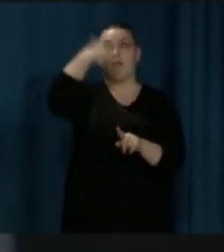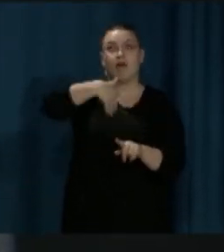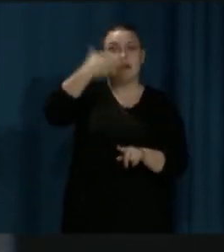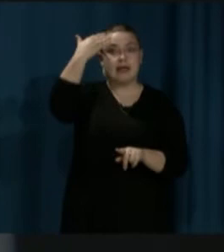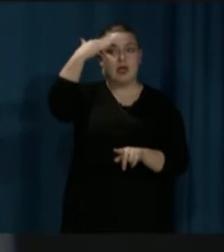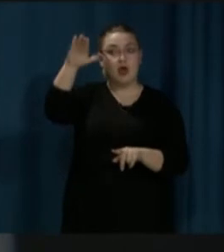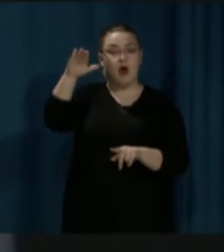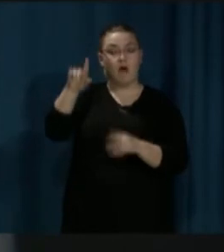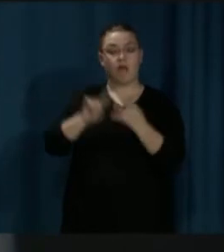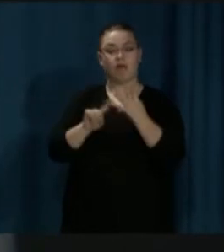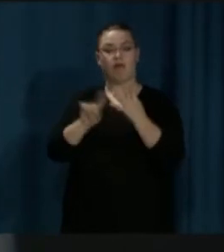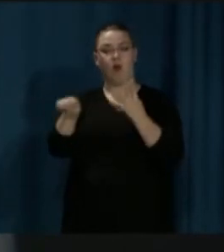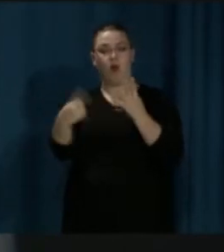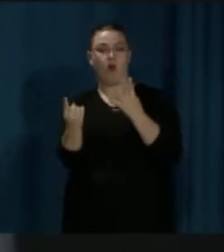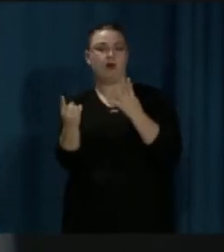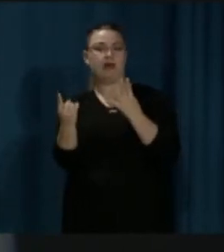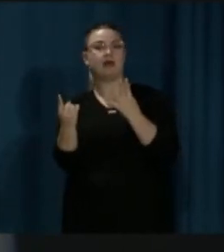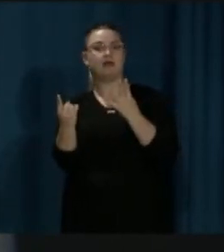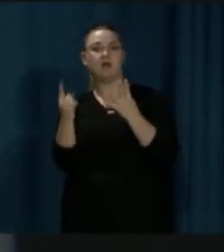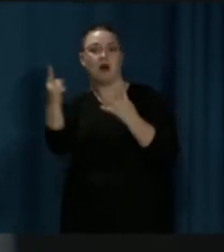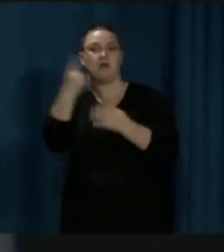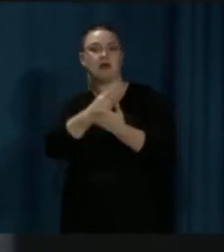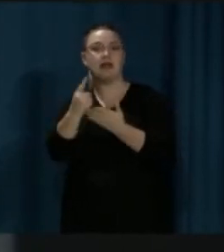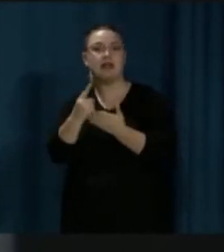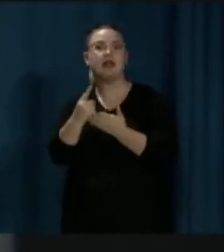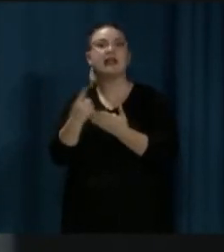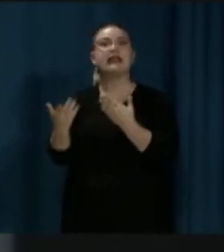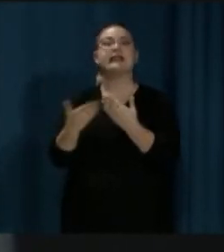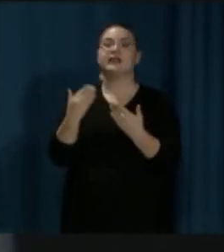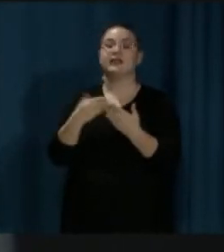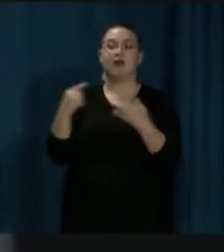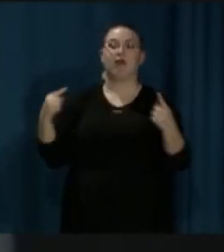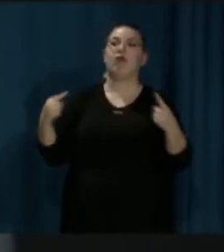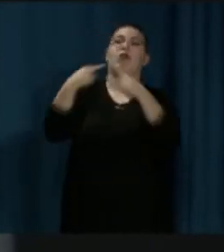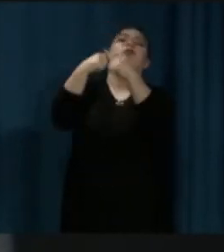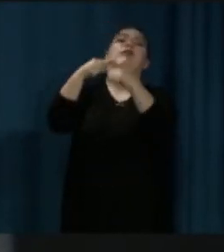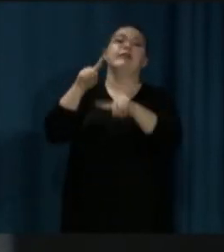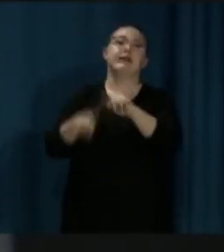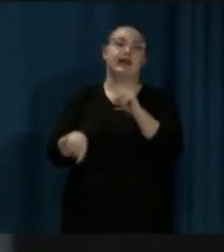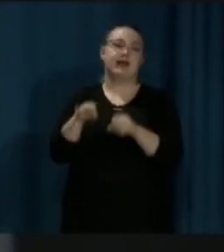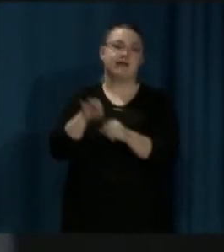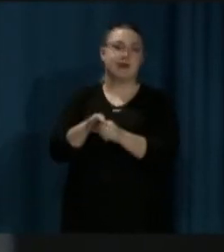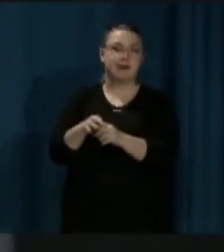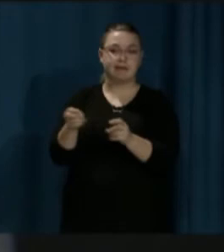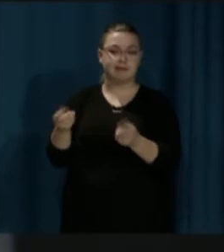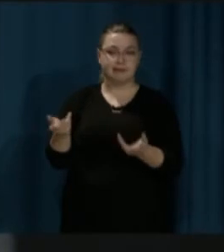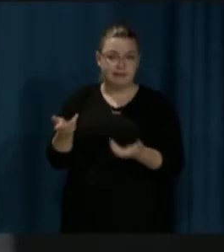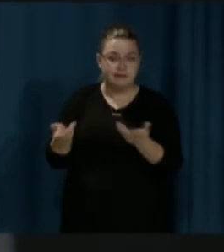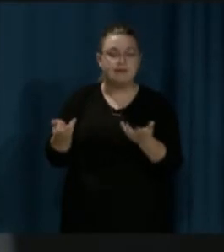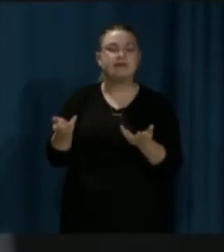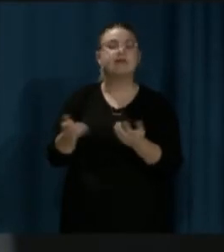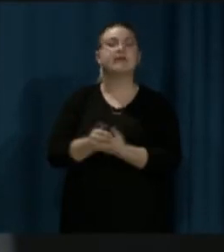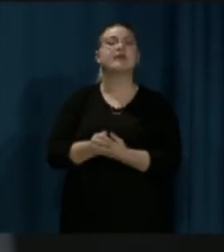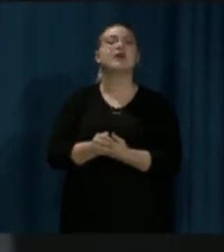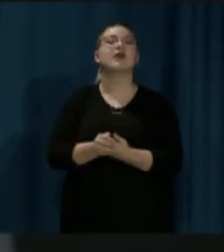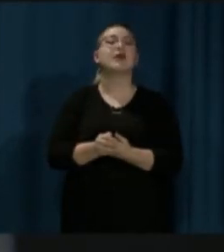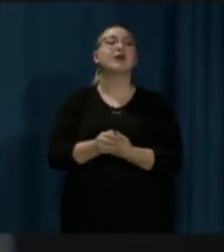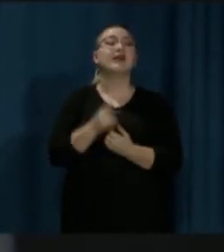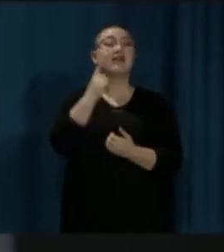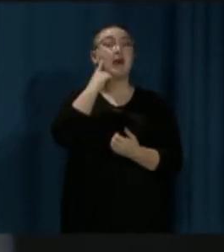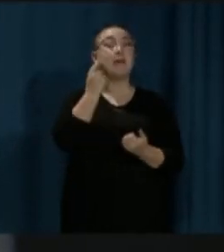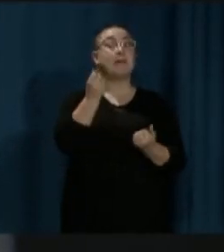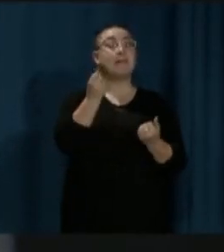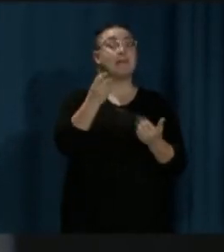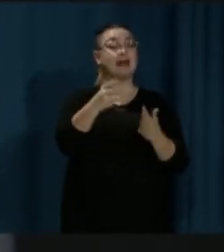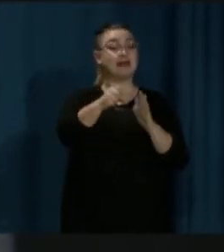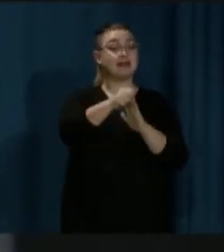off guard and find out, oh, you only have 1 opportunity to go. I mean, where we are in terms of in different states to